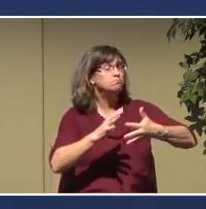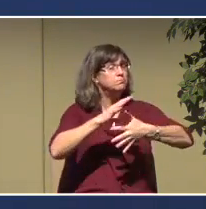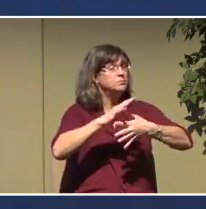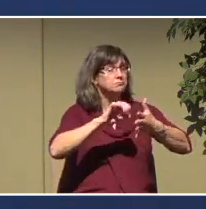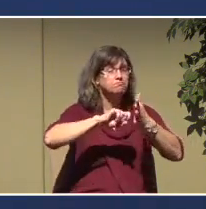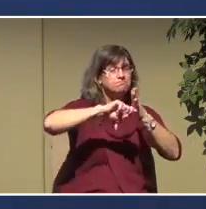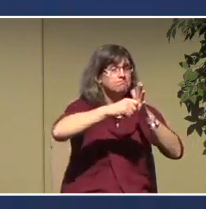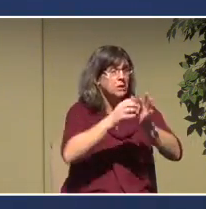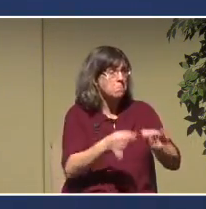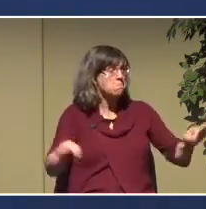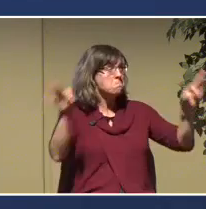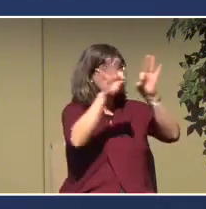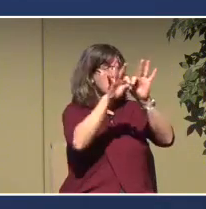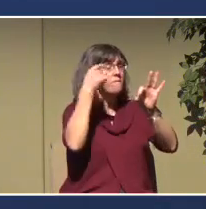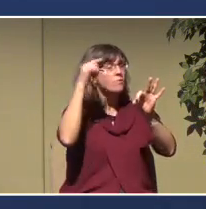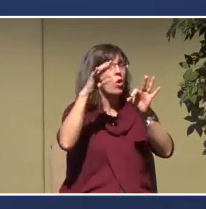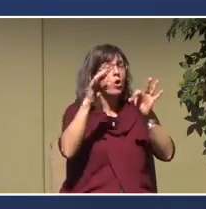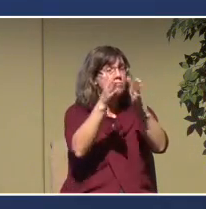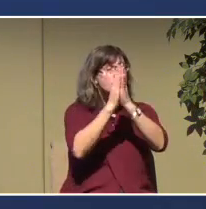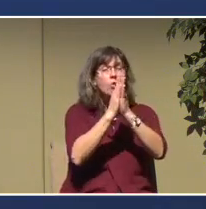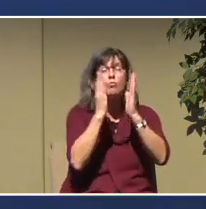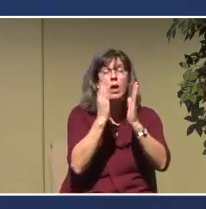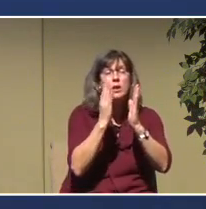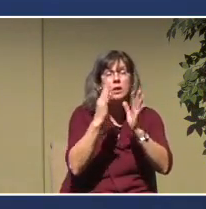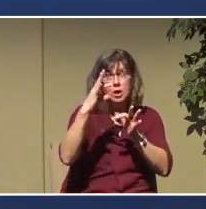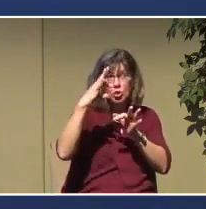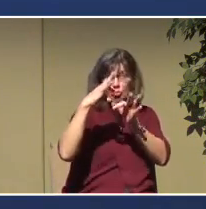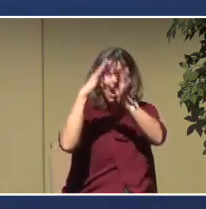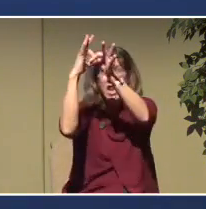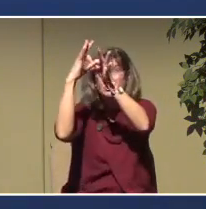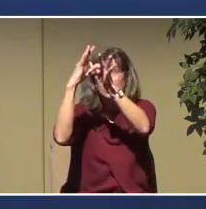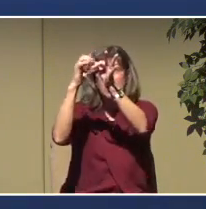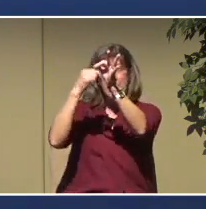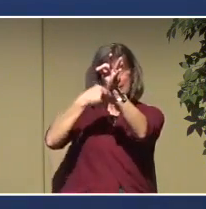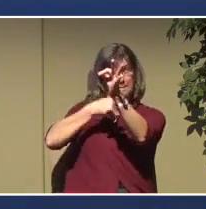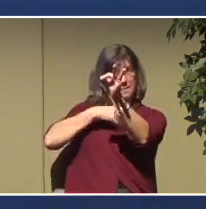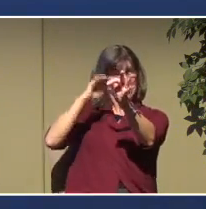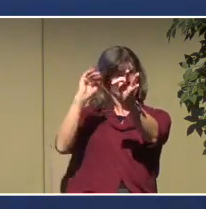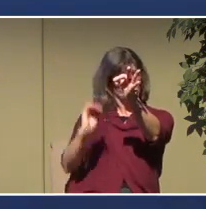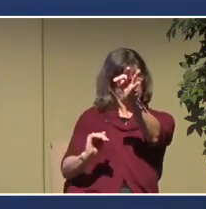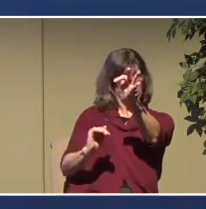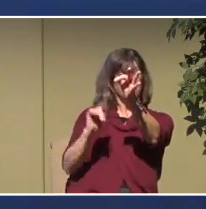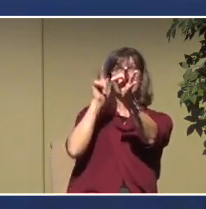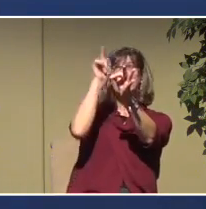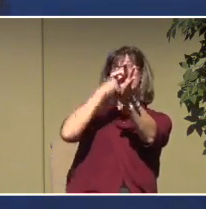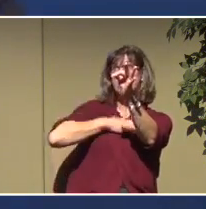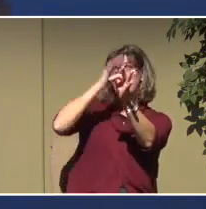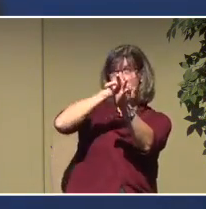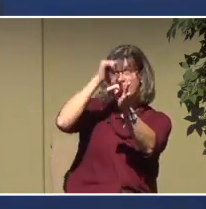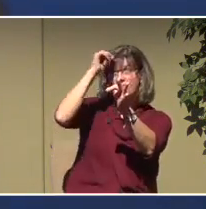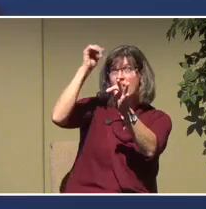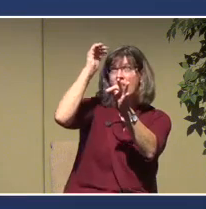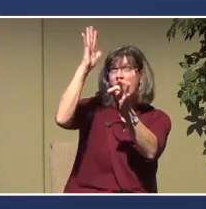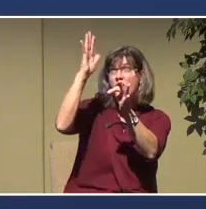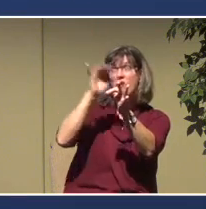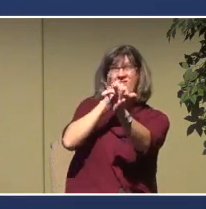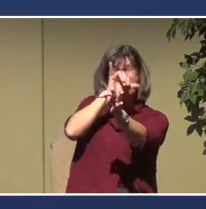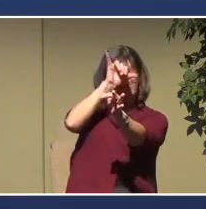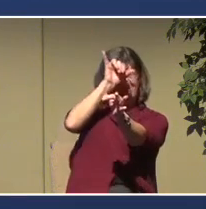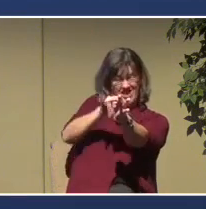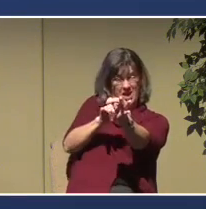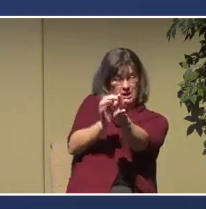being a Christian is, to be a child to the Father, to know the Father, to grow in that love and to trust